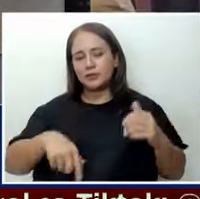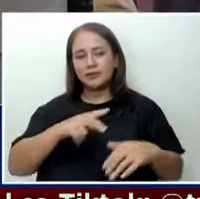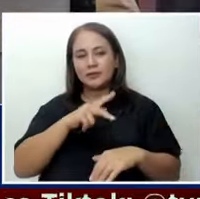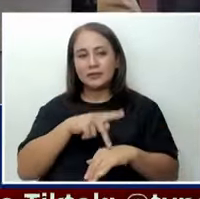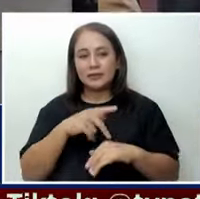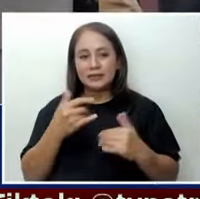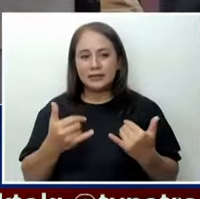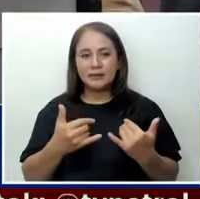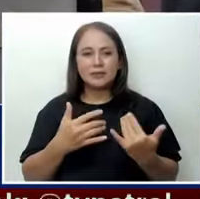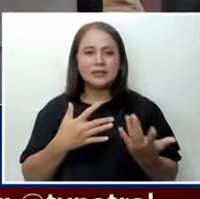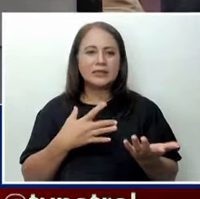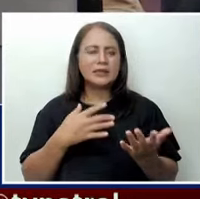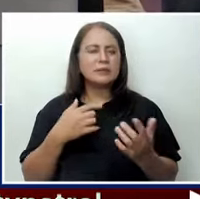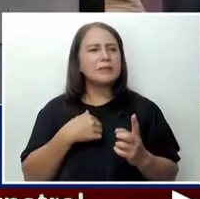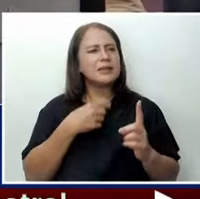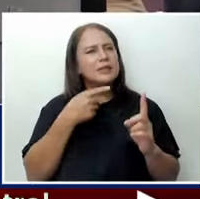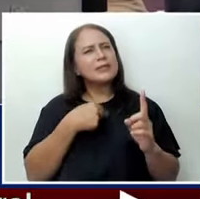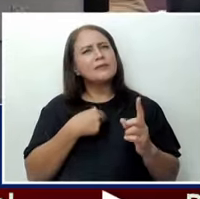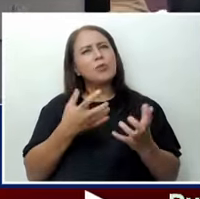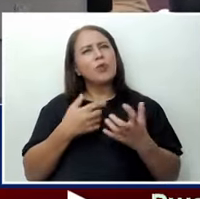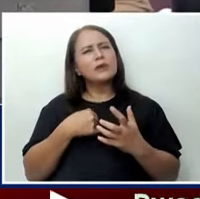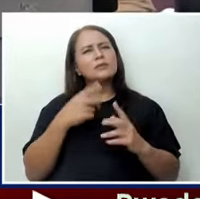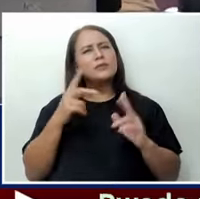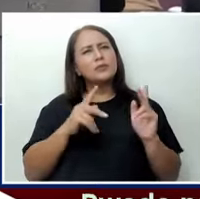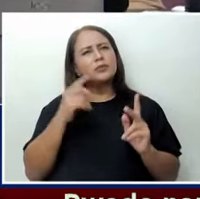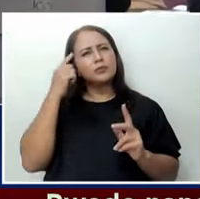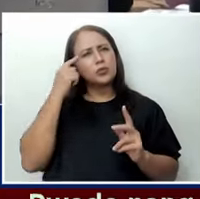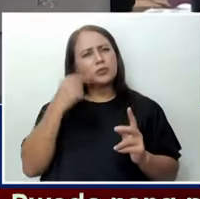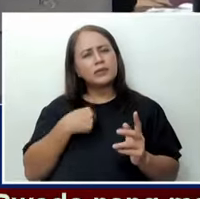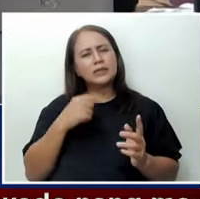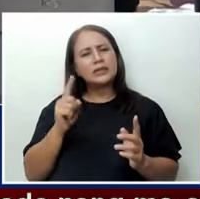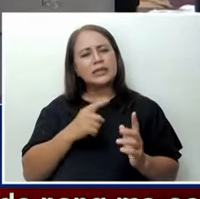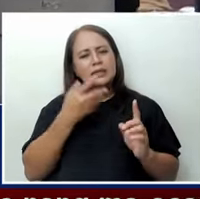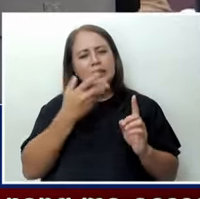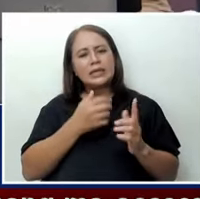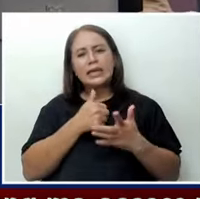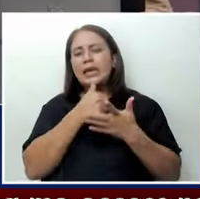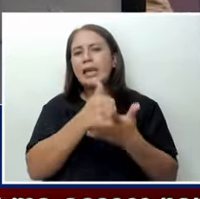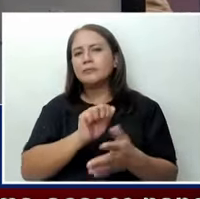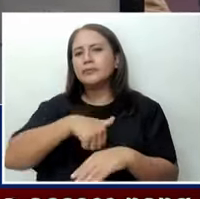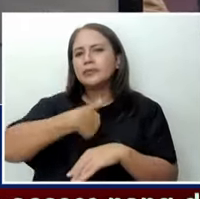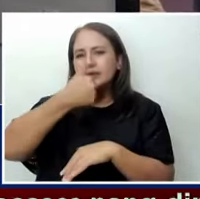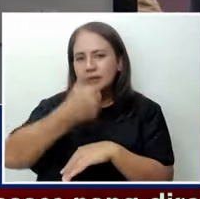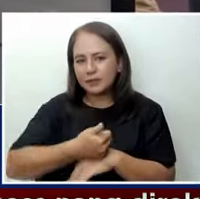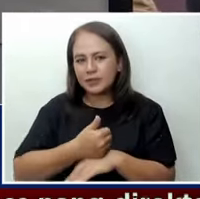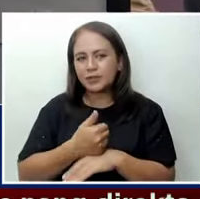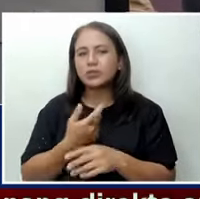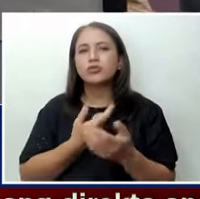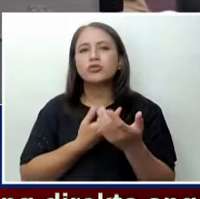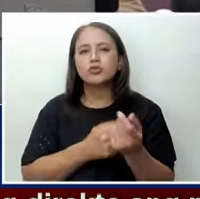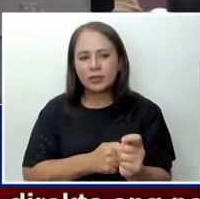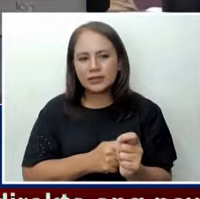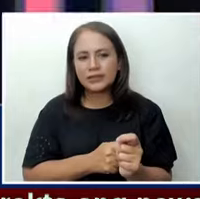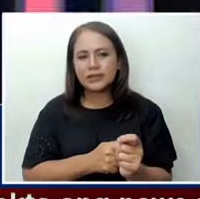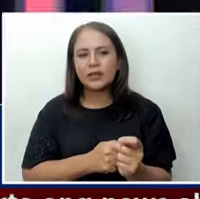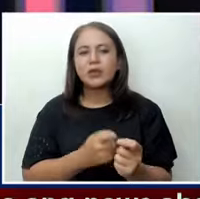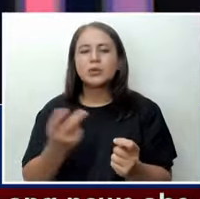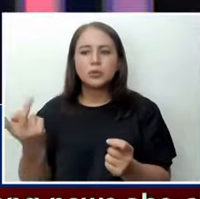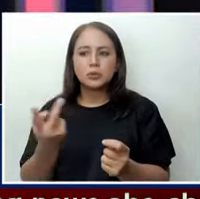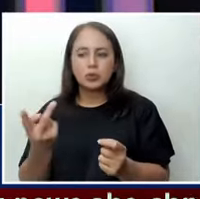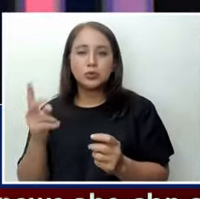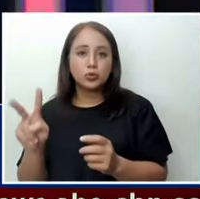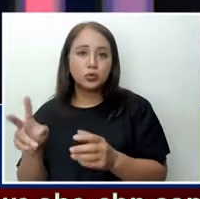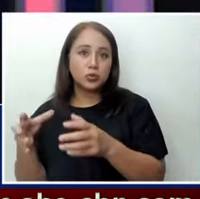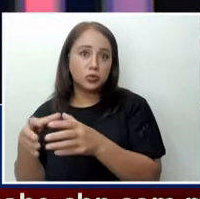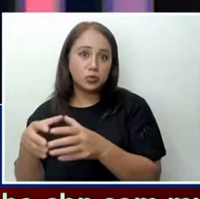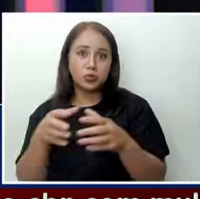like to be known as somebody who really helped establish trust between our two peoples, between